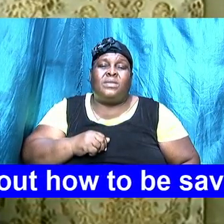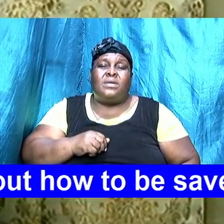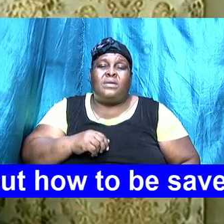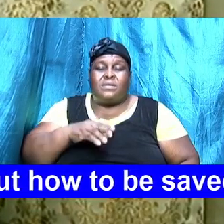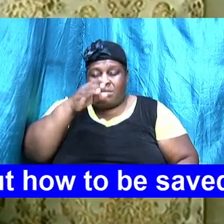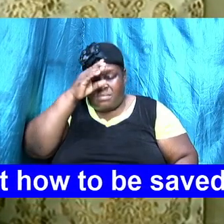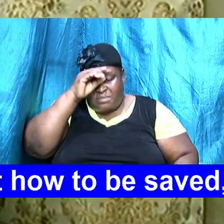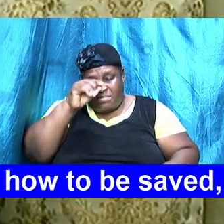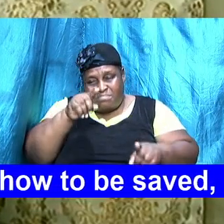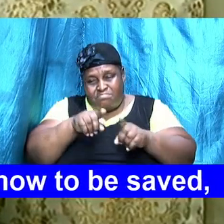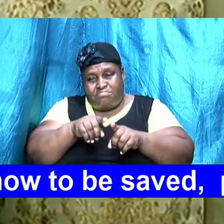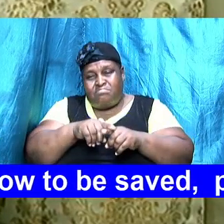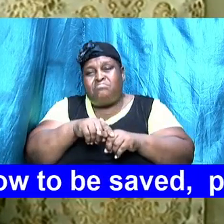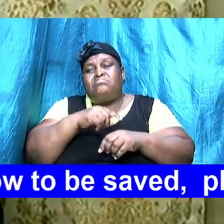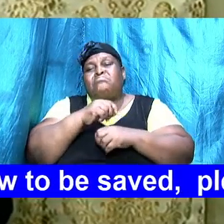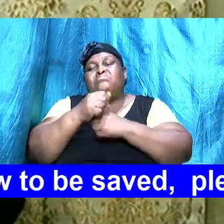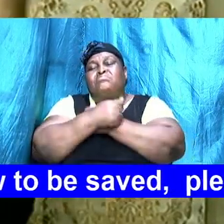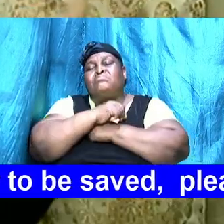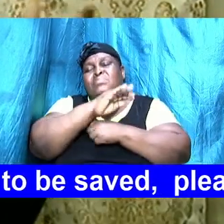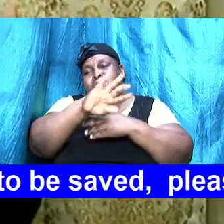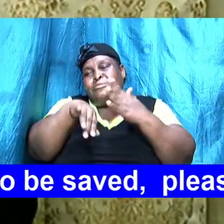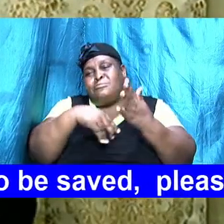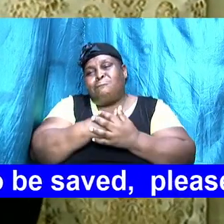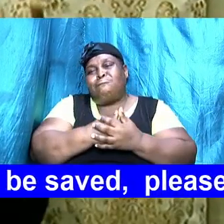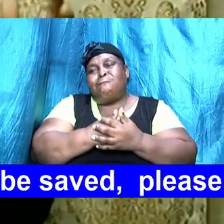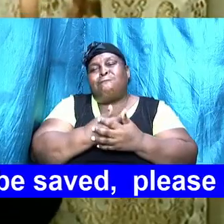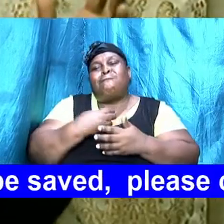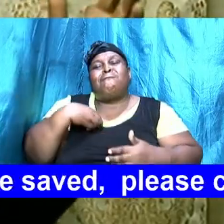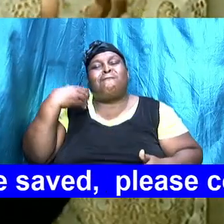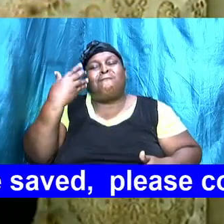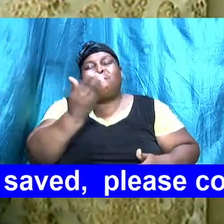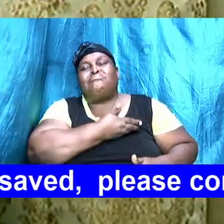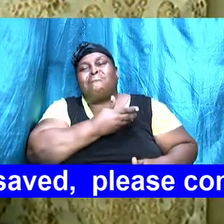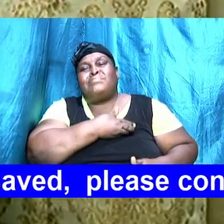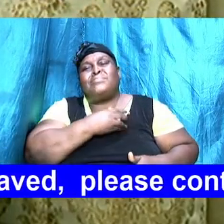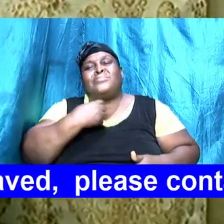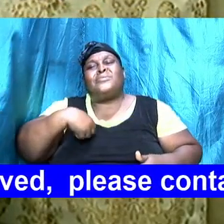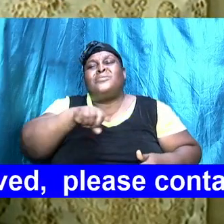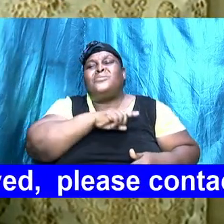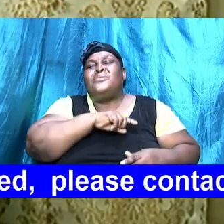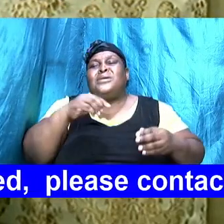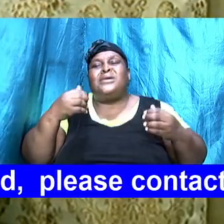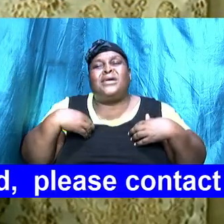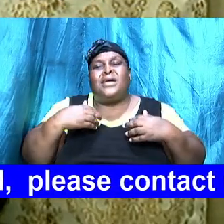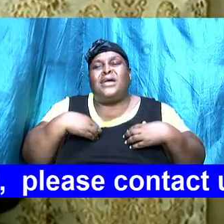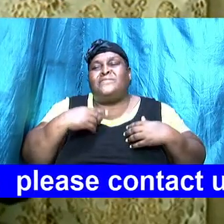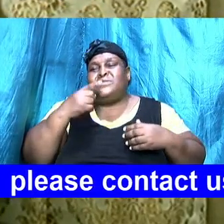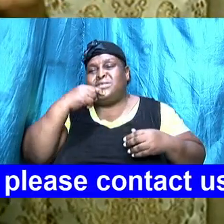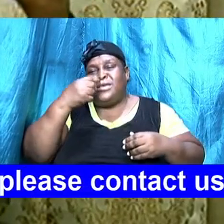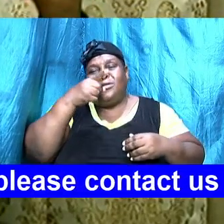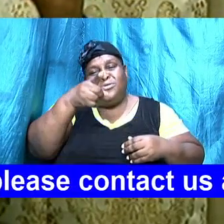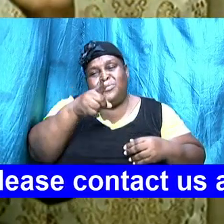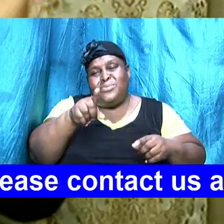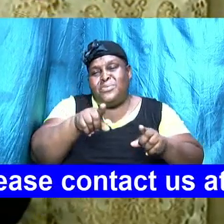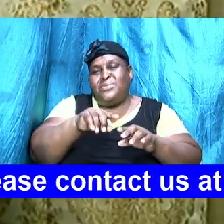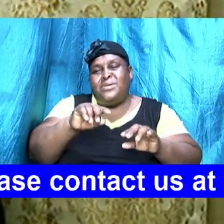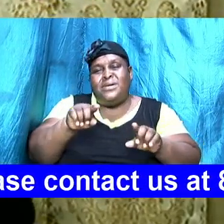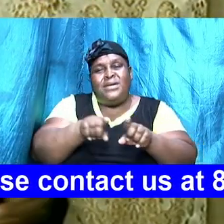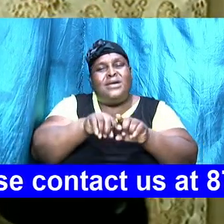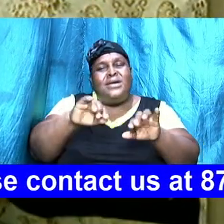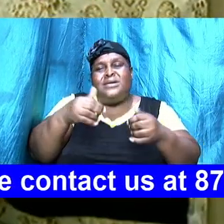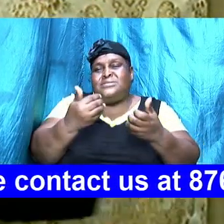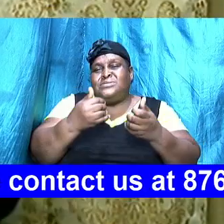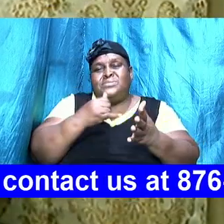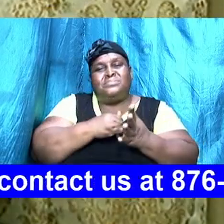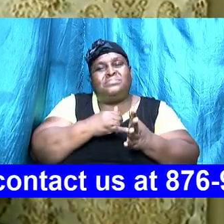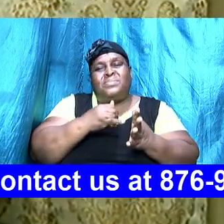Daley, love all of you, all of us, but we have to just present it as it is. And I want us to love the